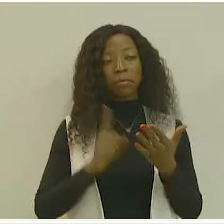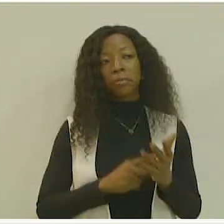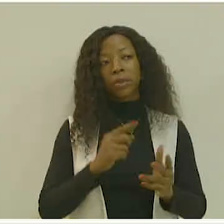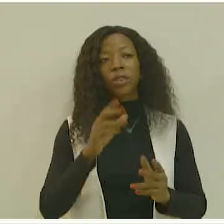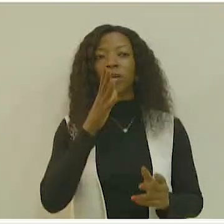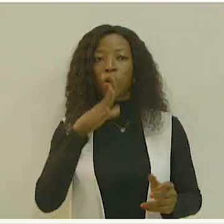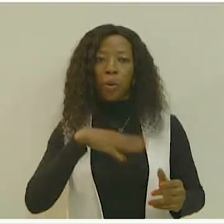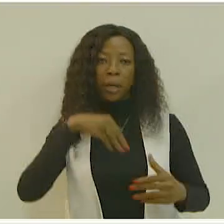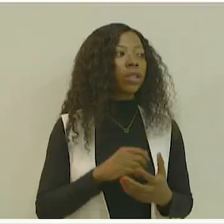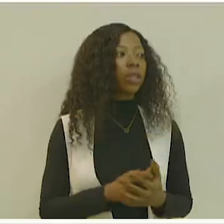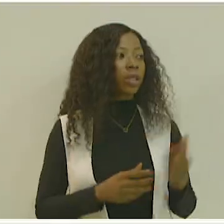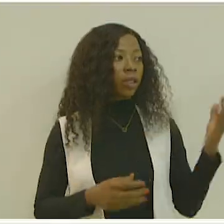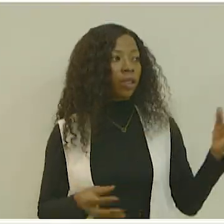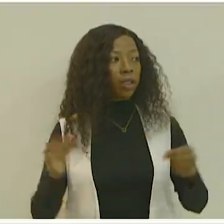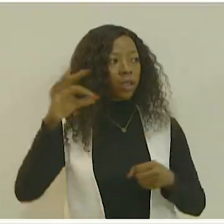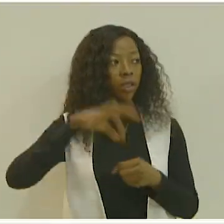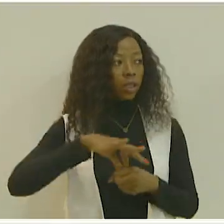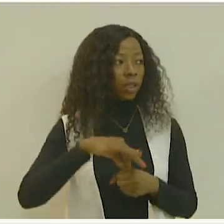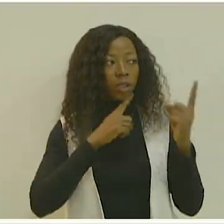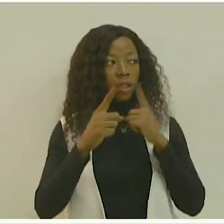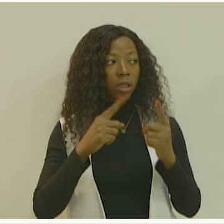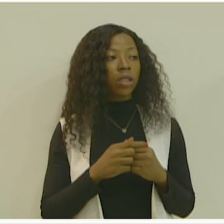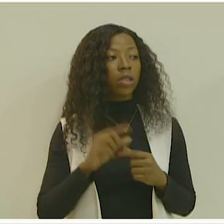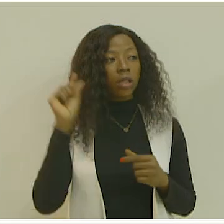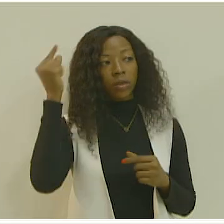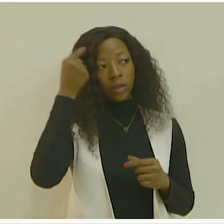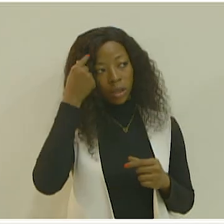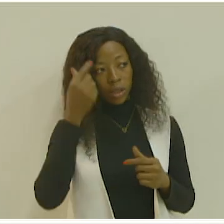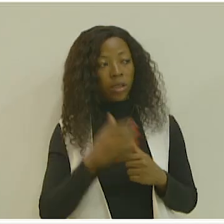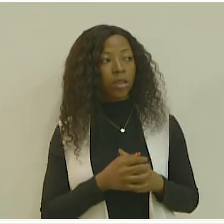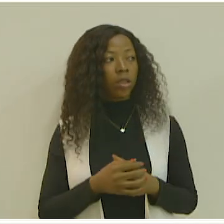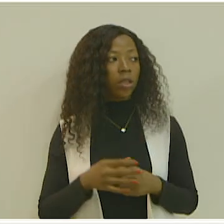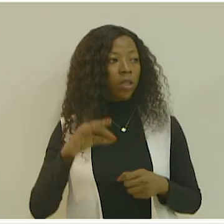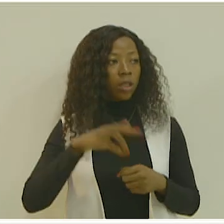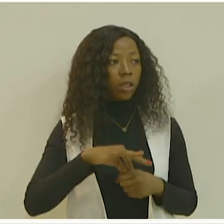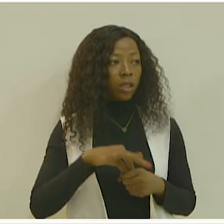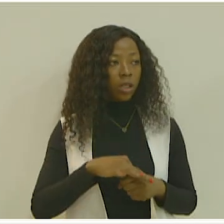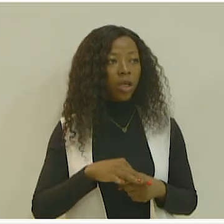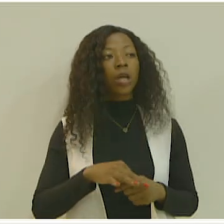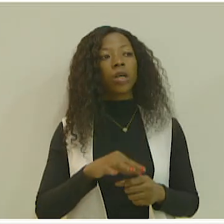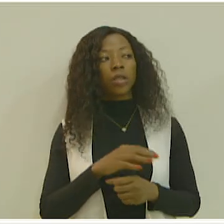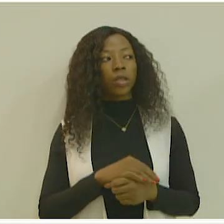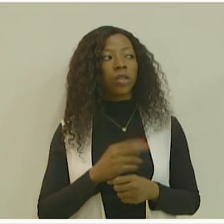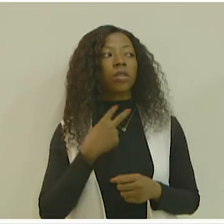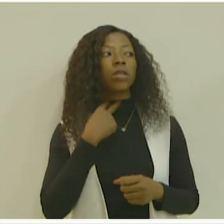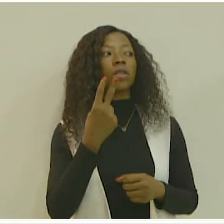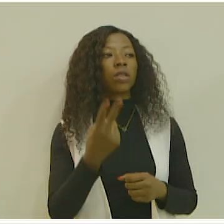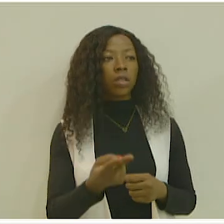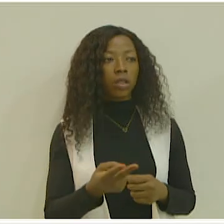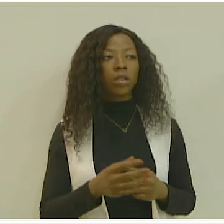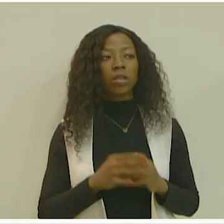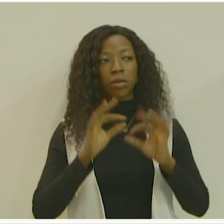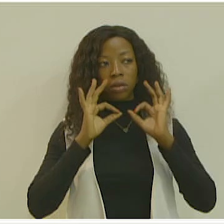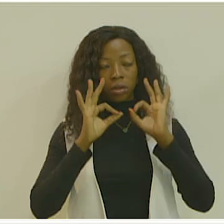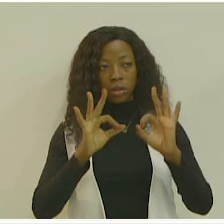The election results will come out. I speak on behalf of government that the election results were pronounced a win for His